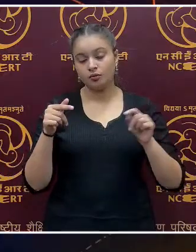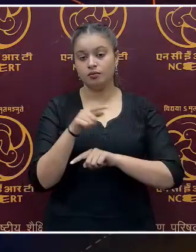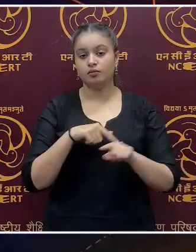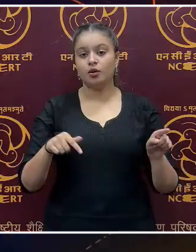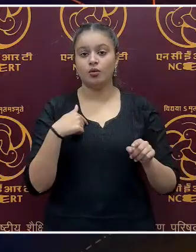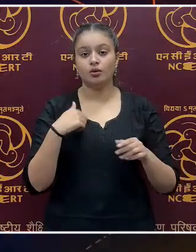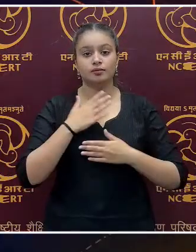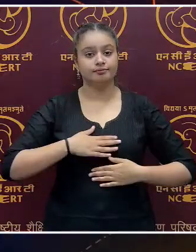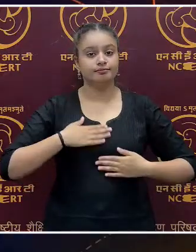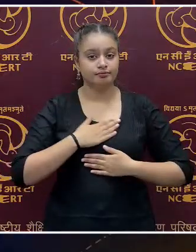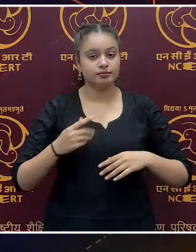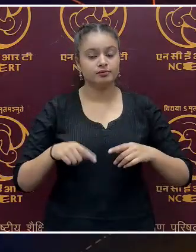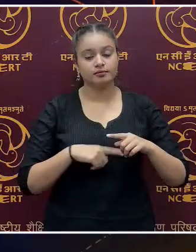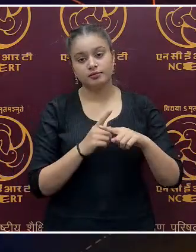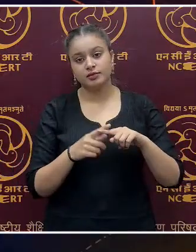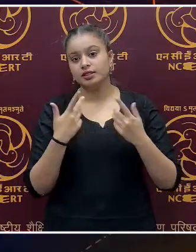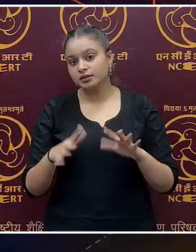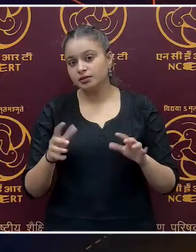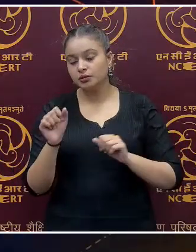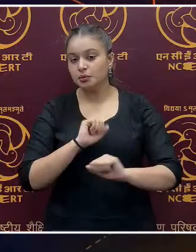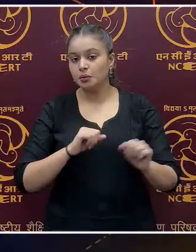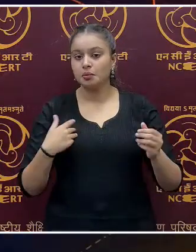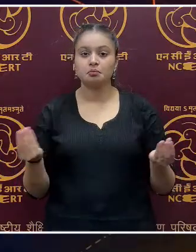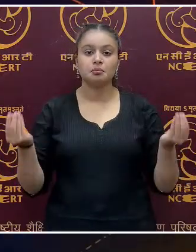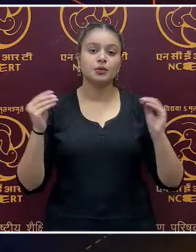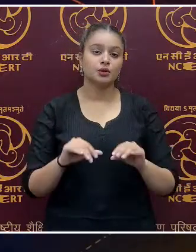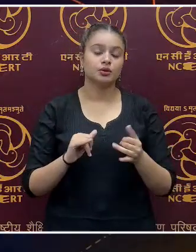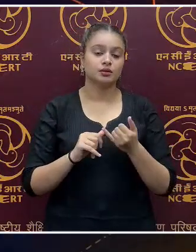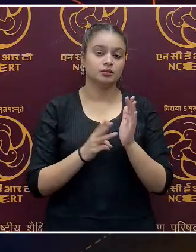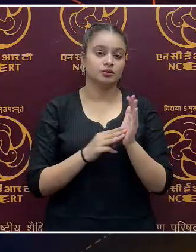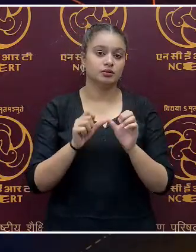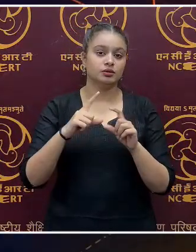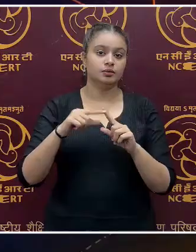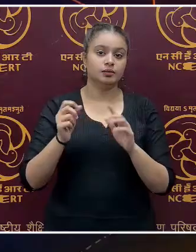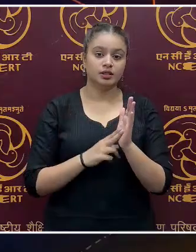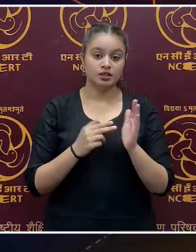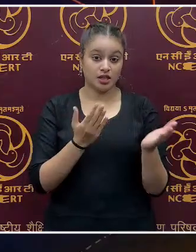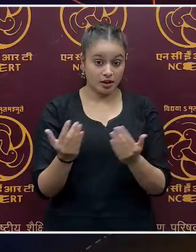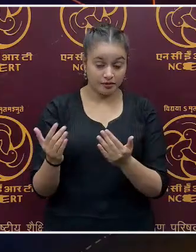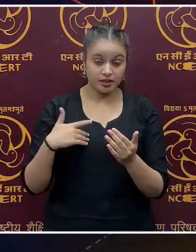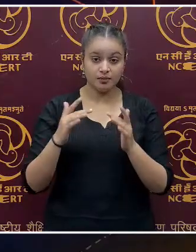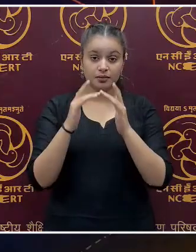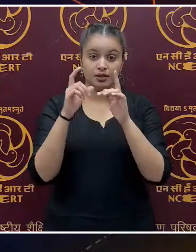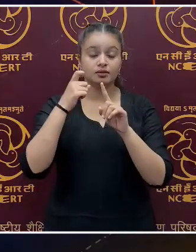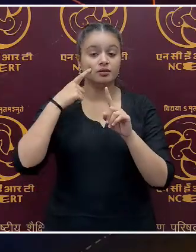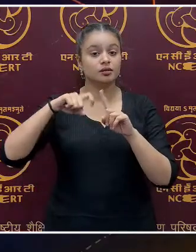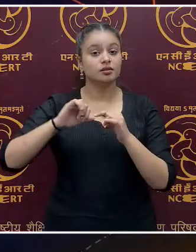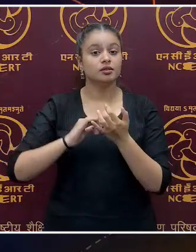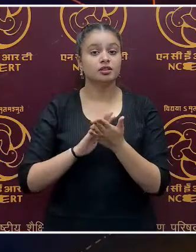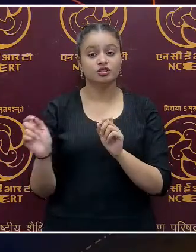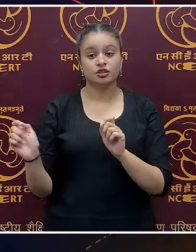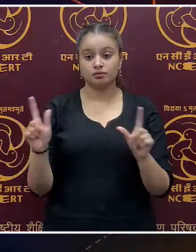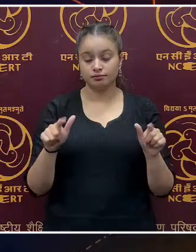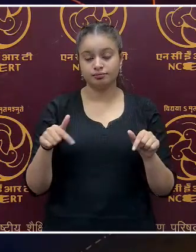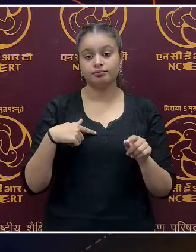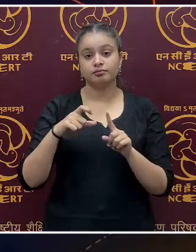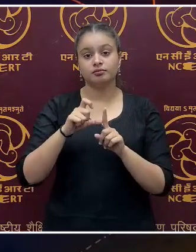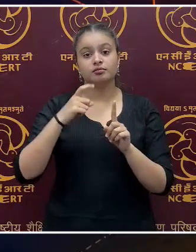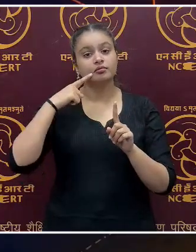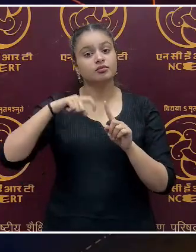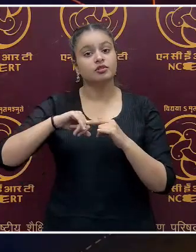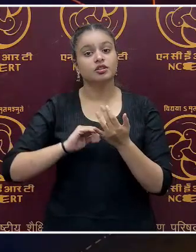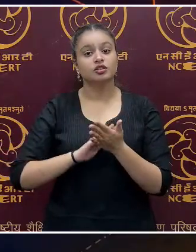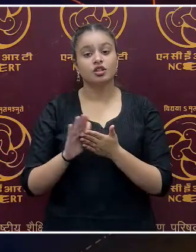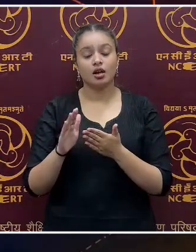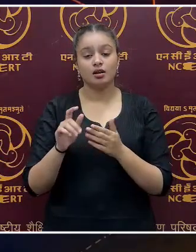be enjoying and you'll be ending up doing more simulations which are available on the Diksha platform. On the Diksha platform, there